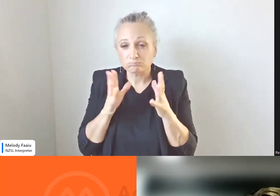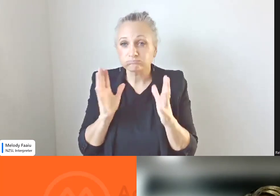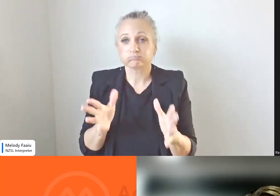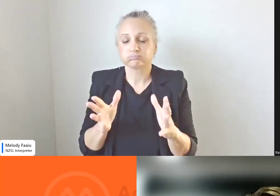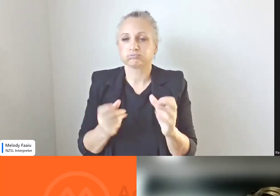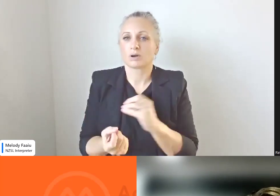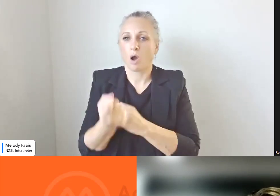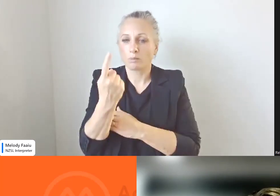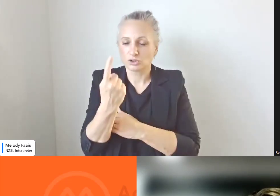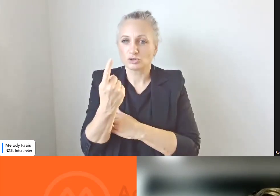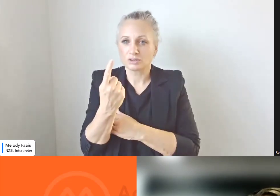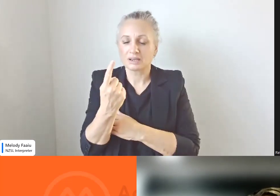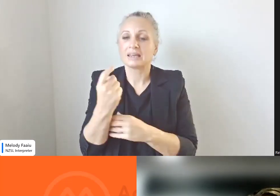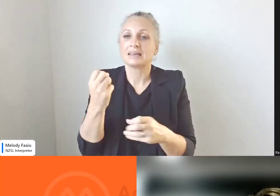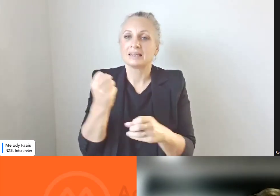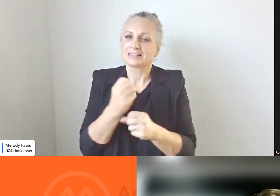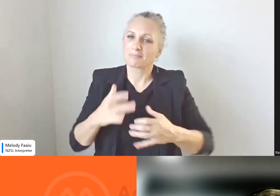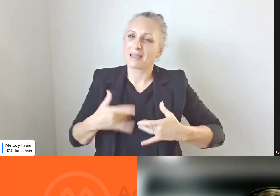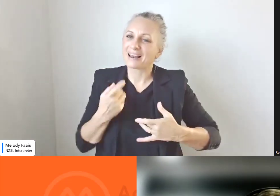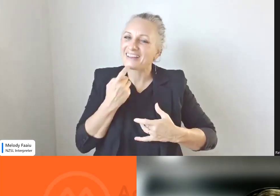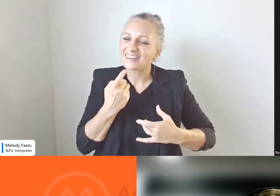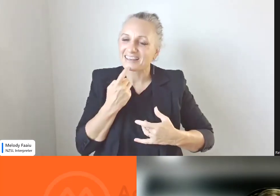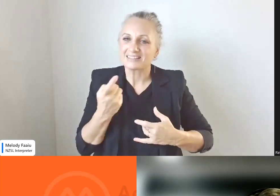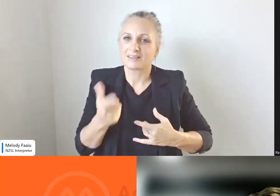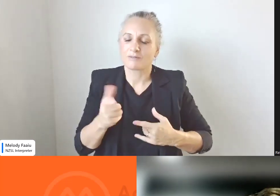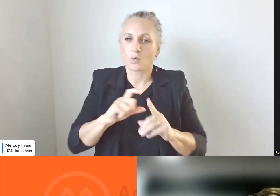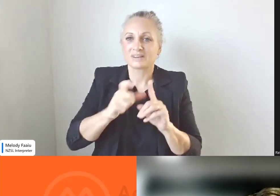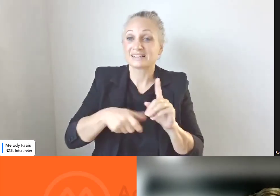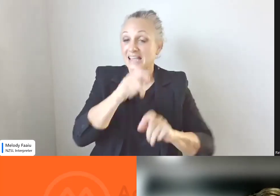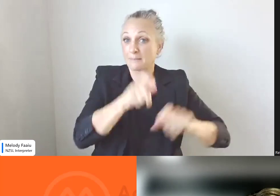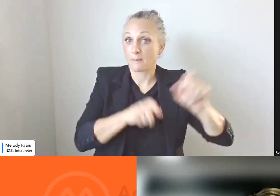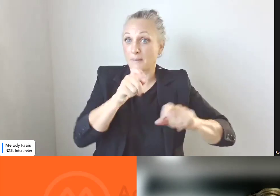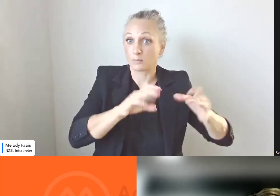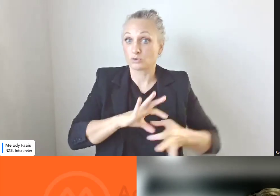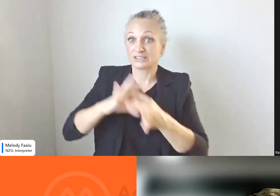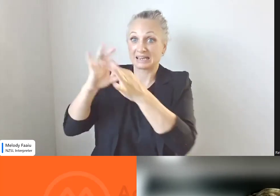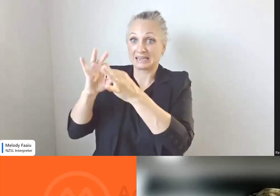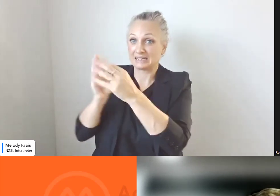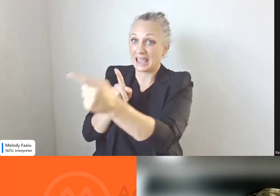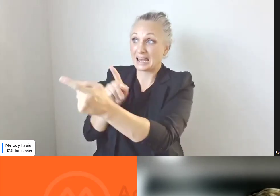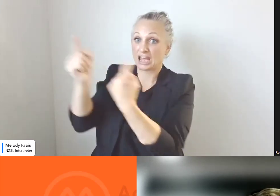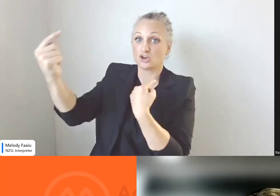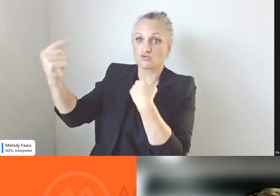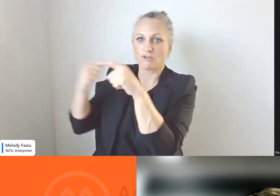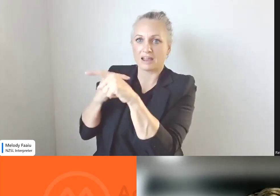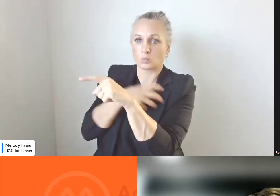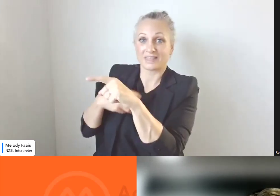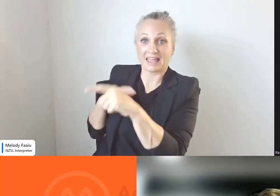for disabled people to interact with government. So very early days there, but I am looking forward